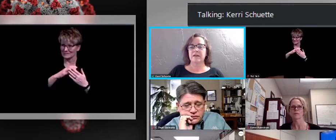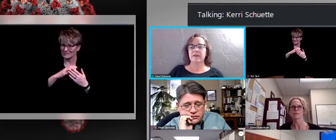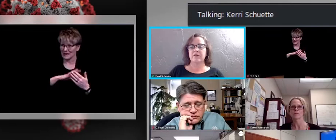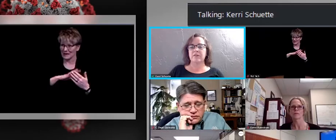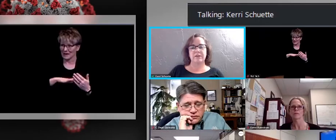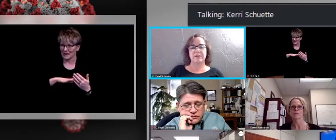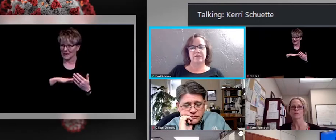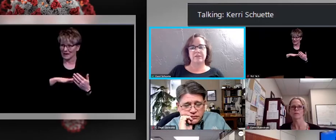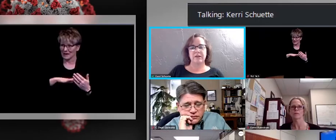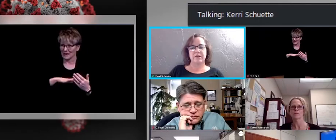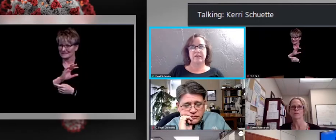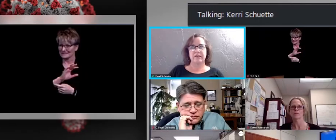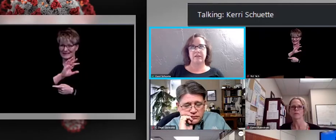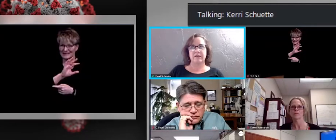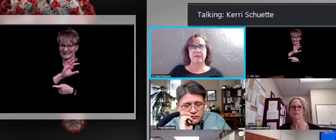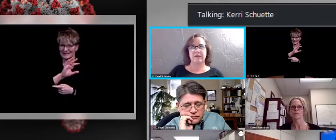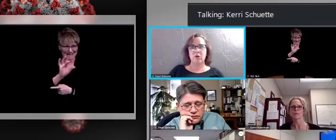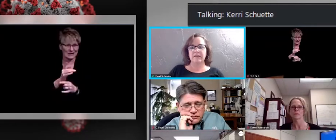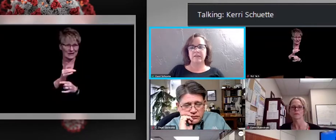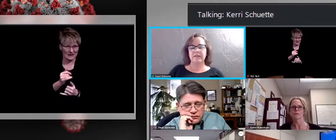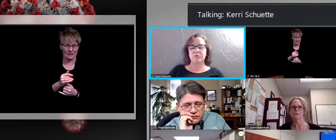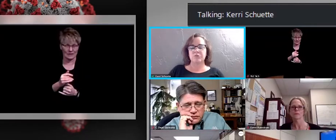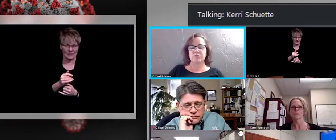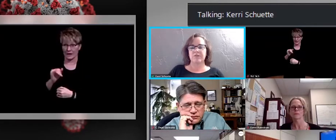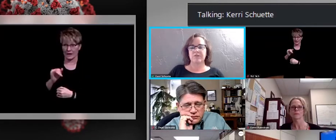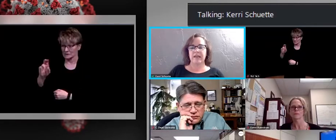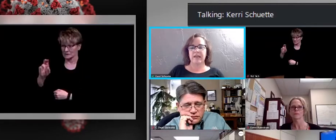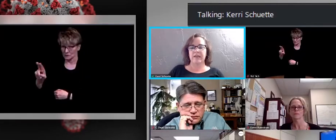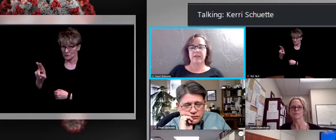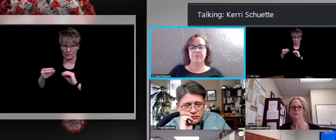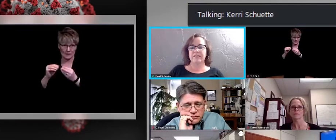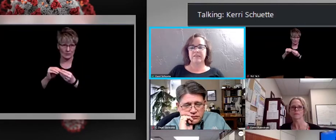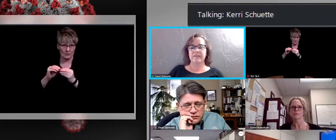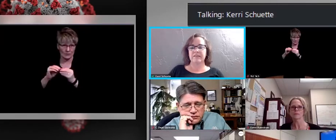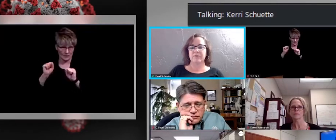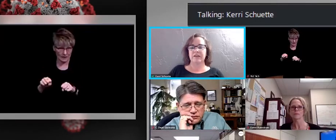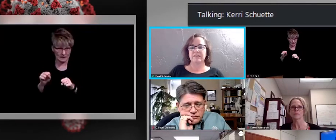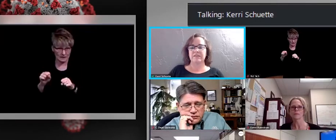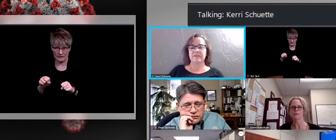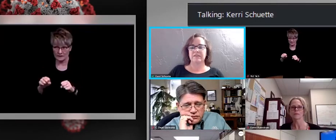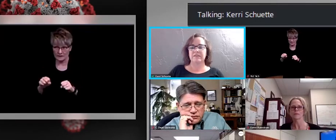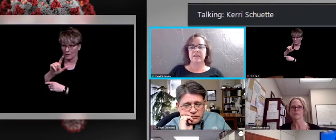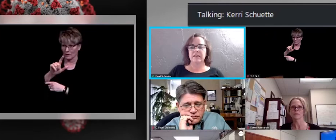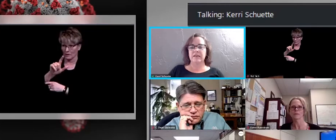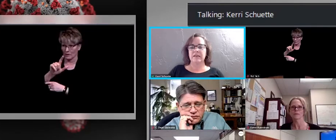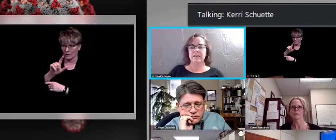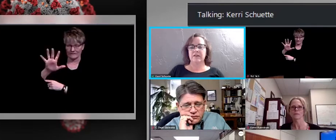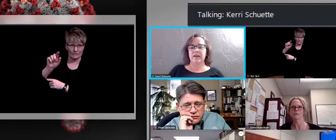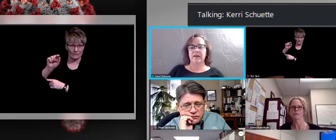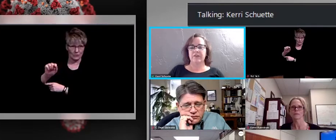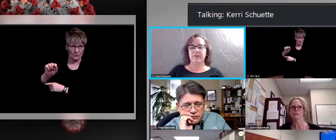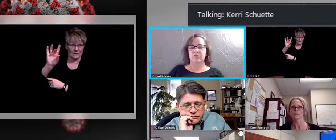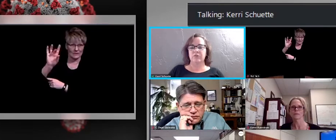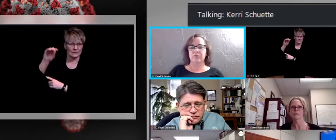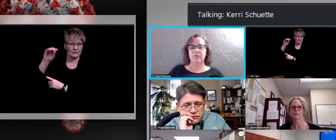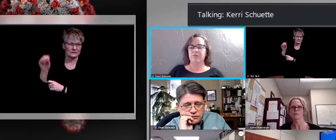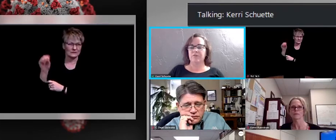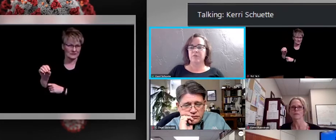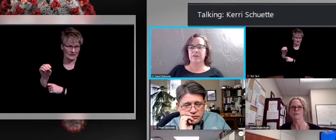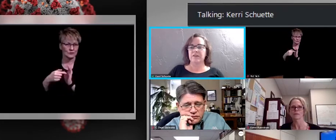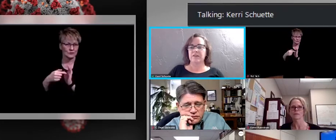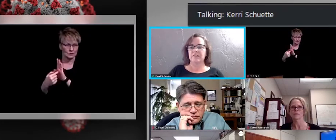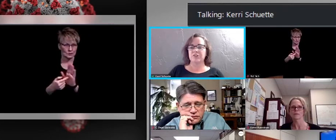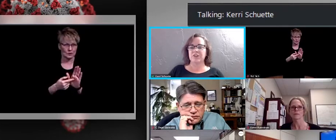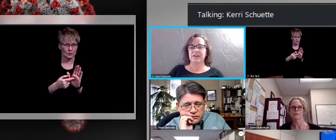capacity, that number is updated weekly, is 25.8%, and that reflects capacity in 11 Northern